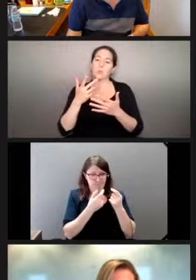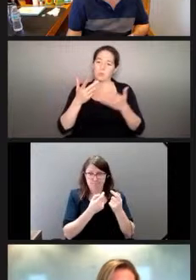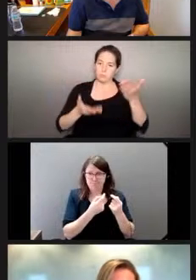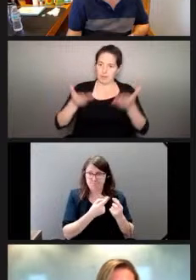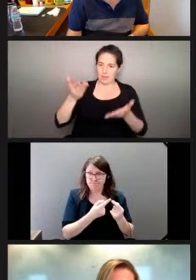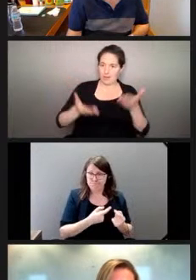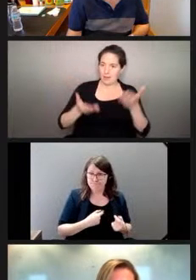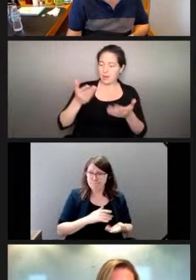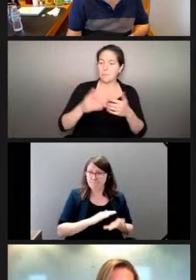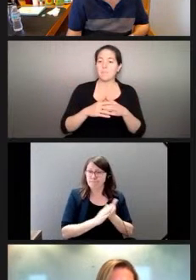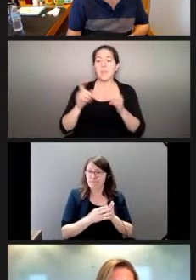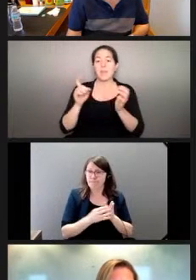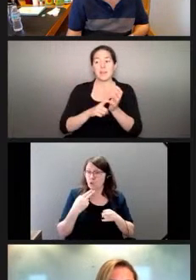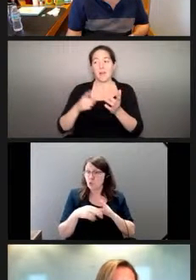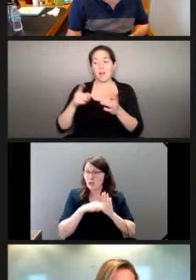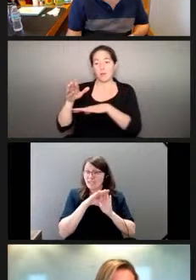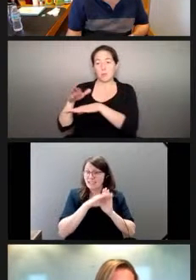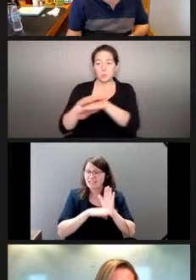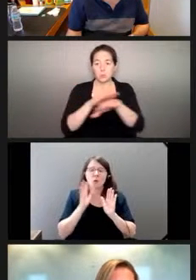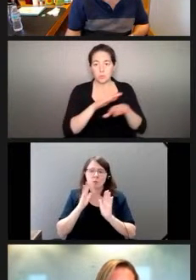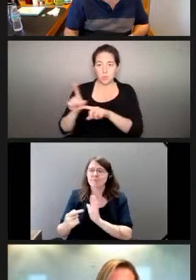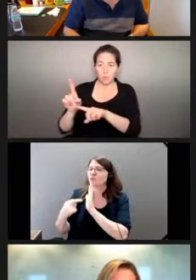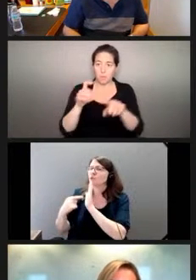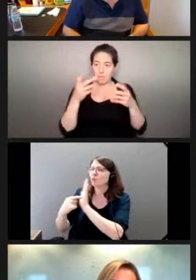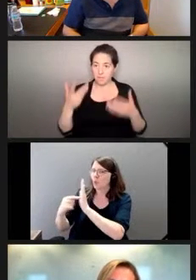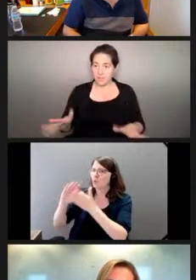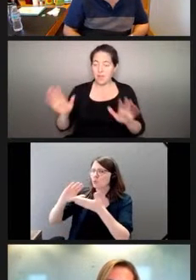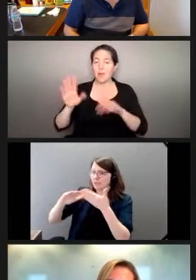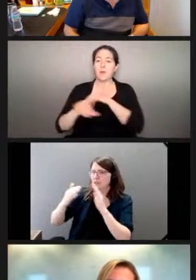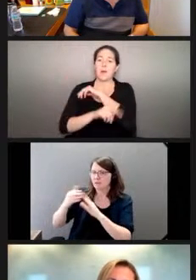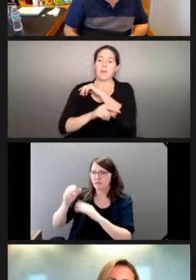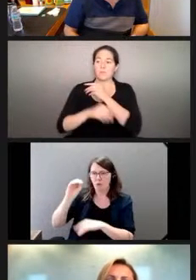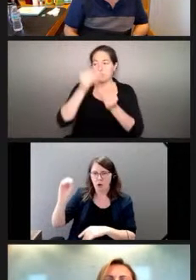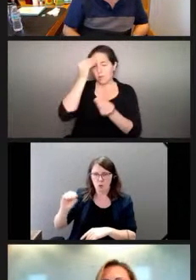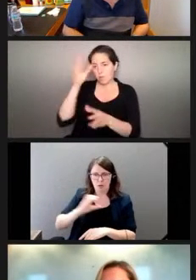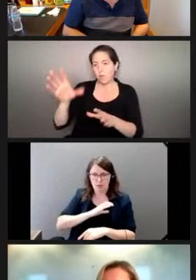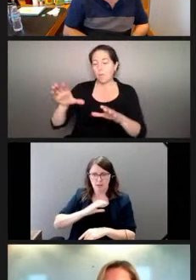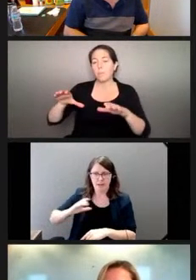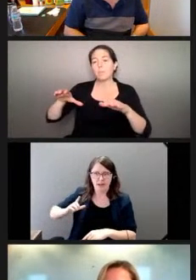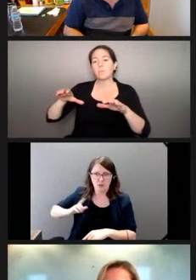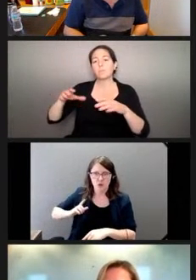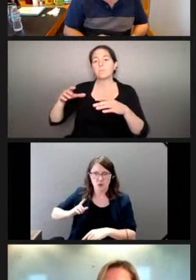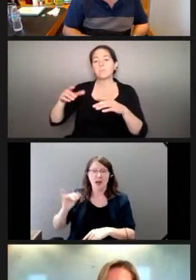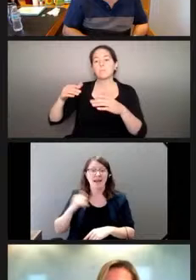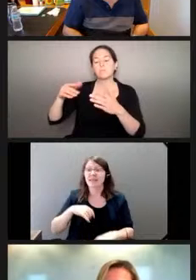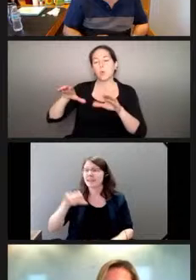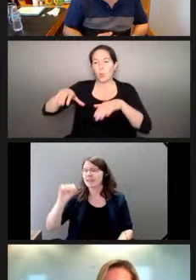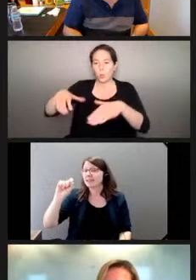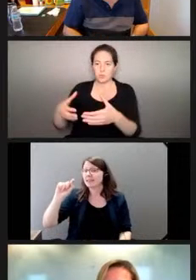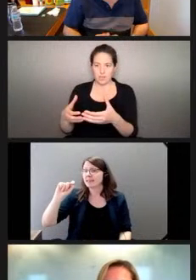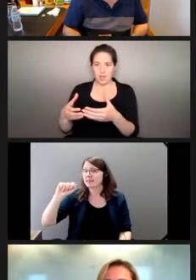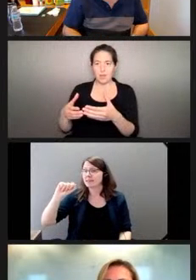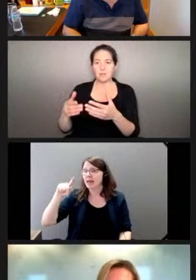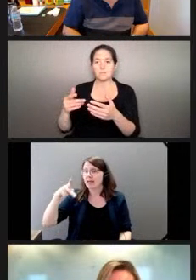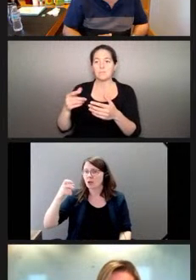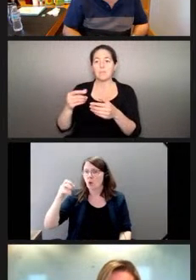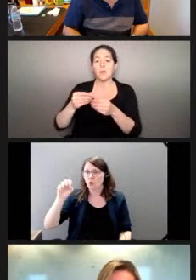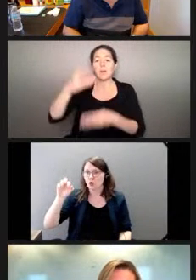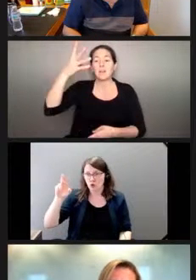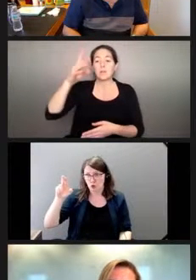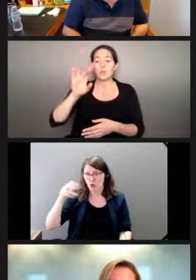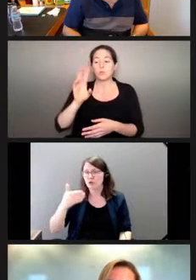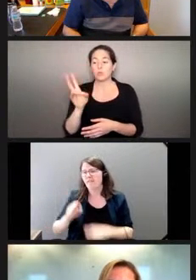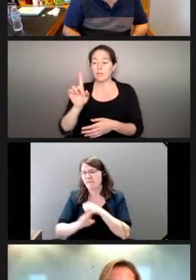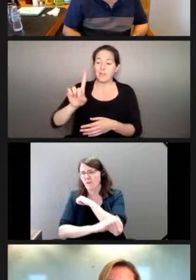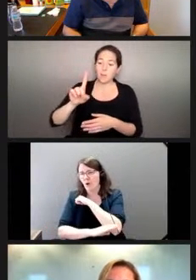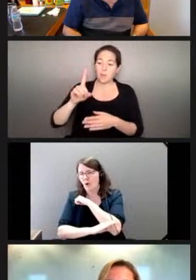will be brought to residents and stakeholders as part of engagement series 2 this fall. So we anticipate being in a position to do that early into the fall,